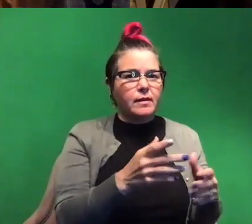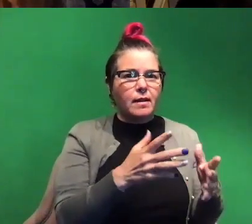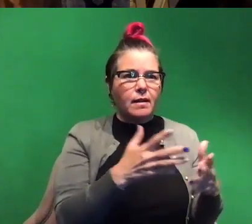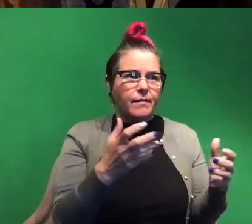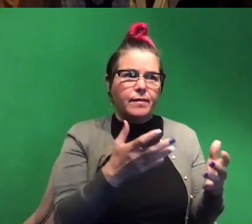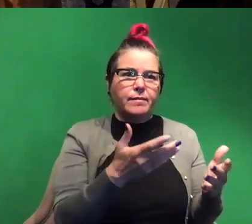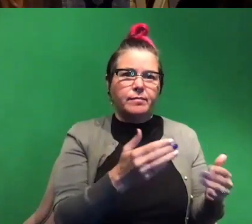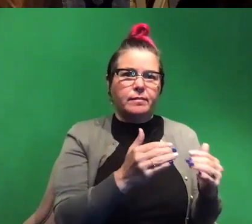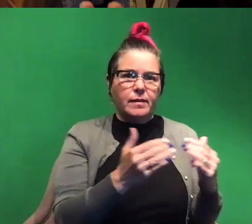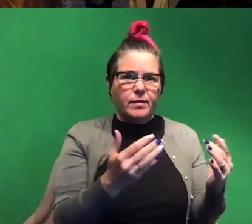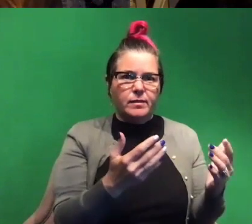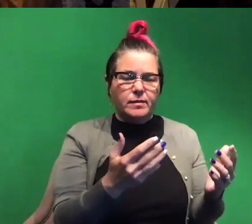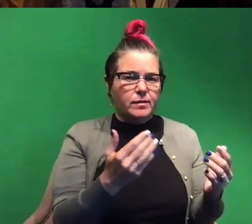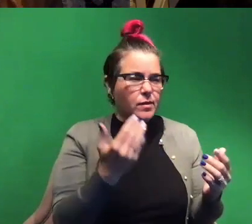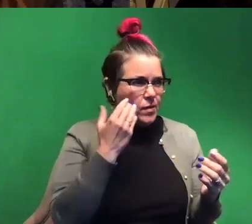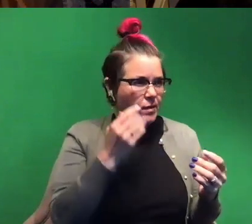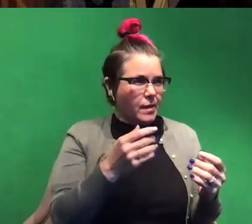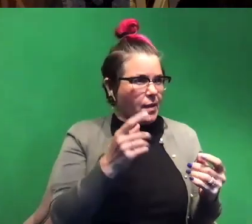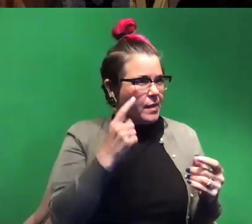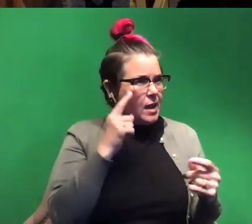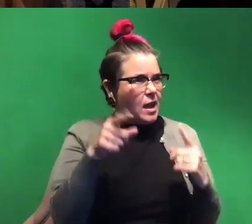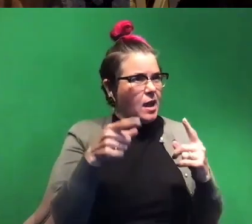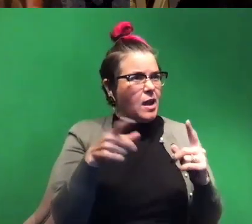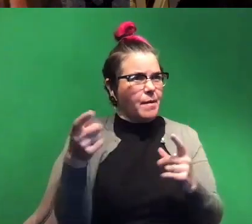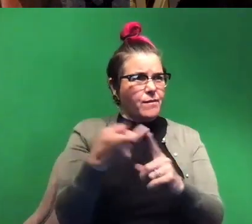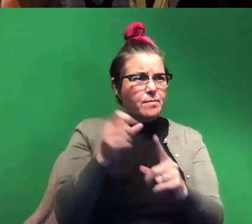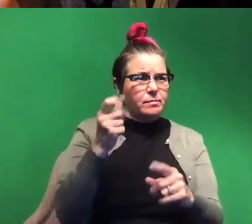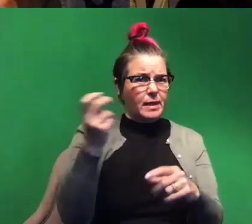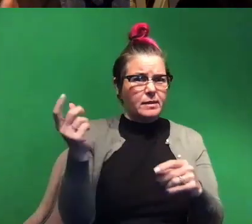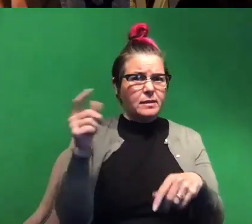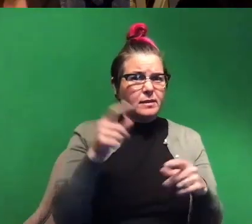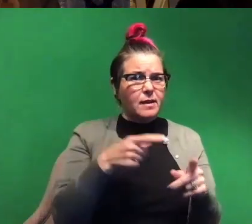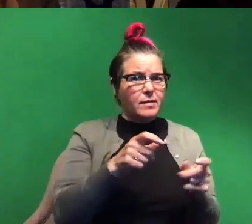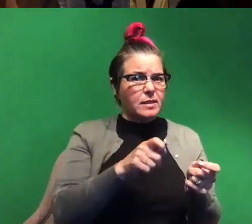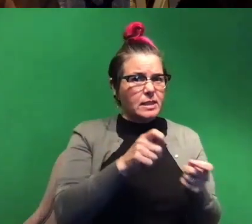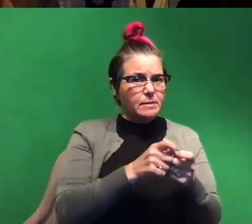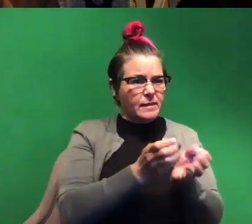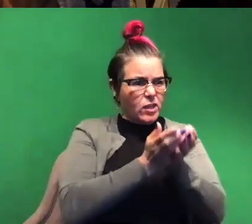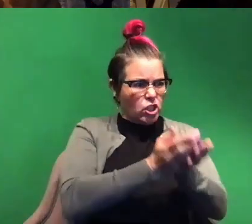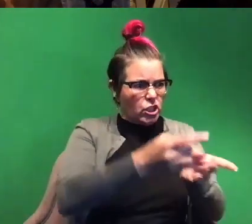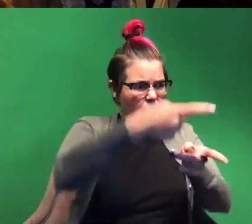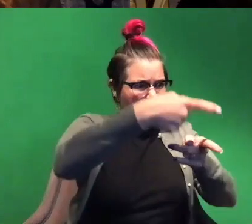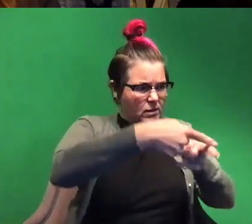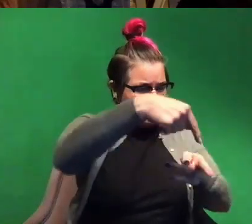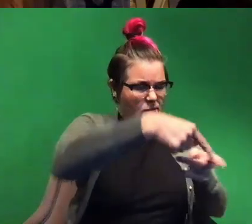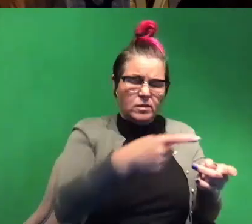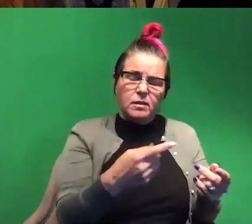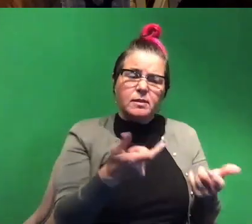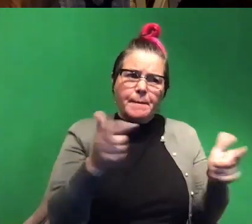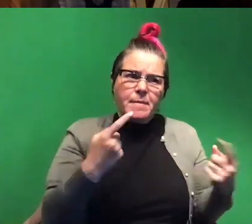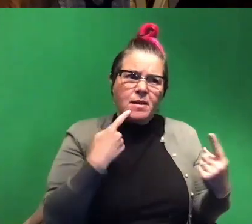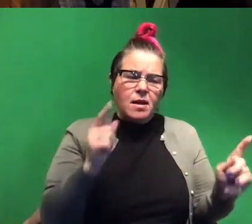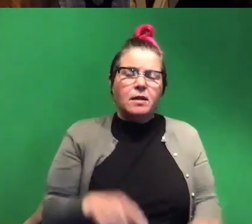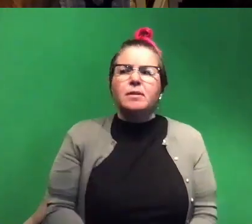like, that's, you think we're coming from space, like the fact that we're landing on those tiny ships is just such an incredible accomplishment. For